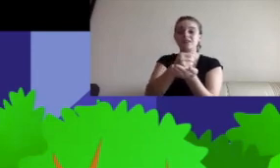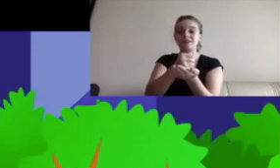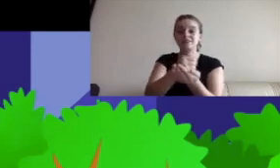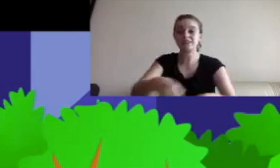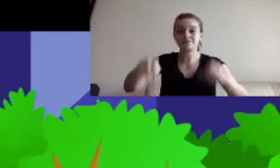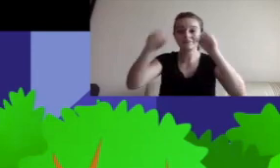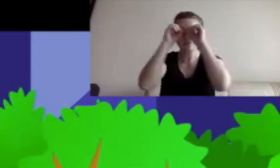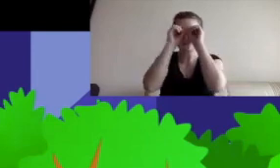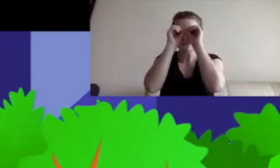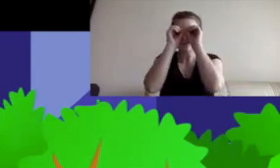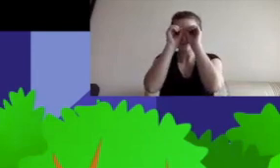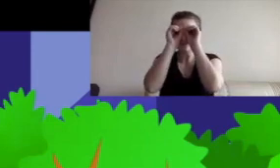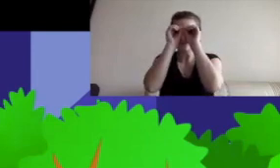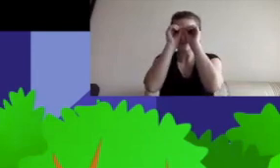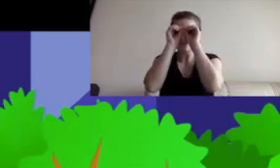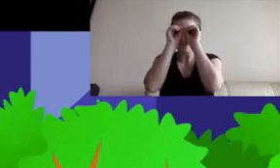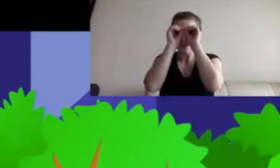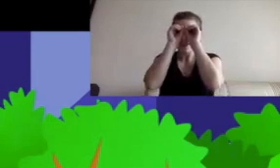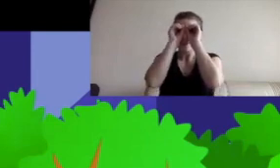you ever did see.